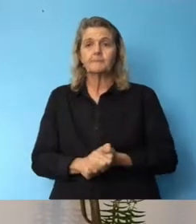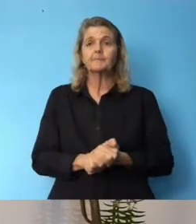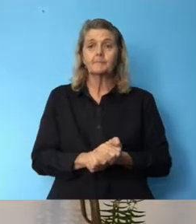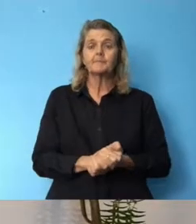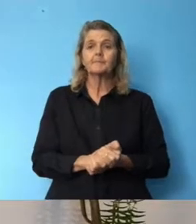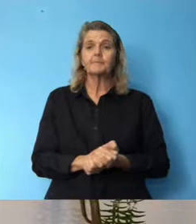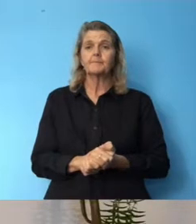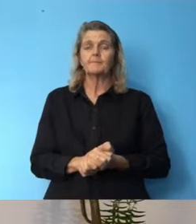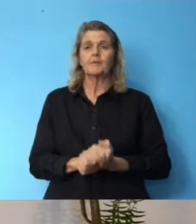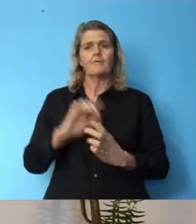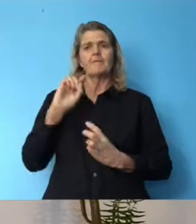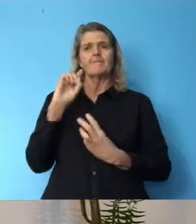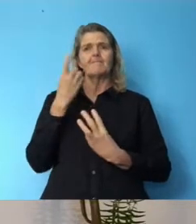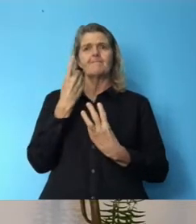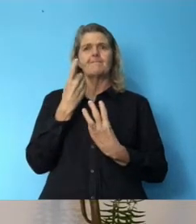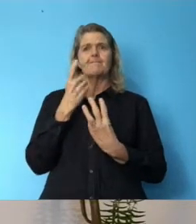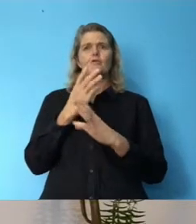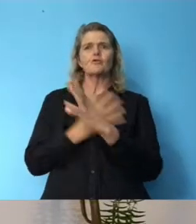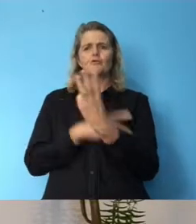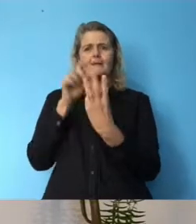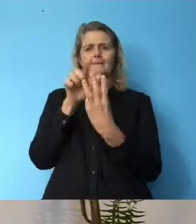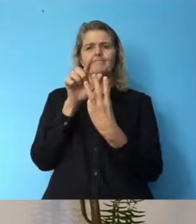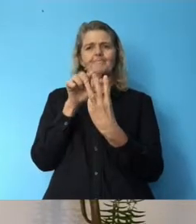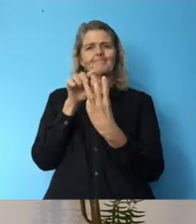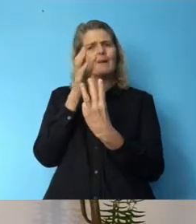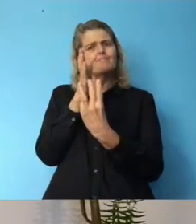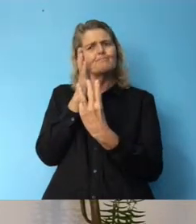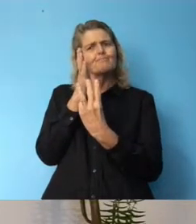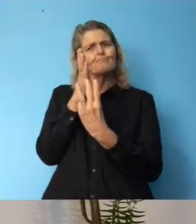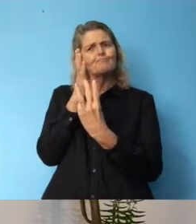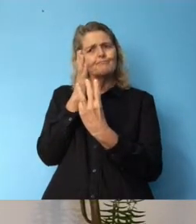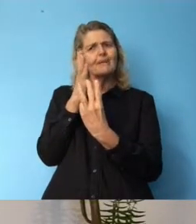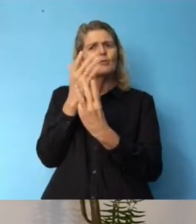So that first green we made, which is like more your mid-tone green, I'm going to go right in the middle.